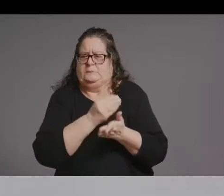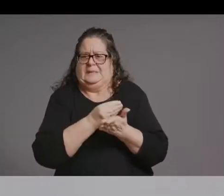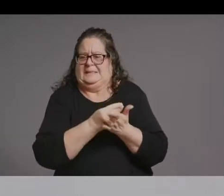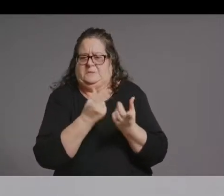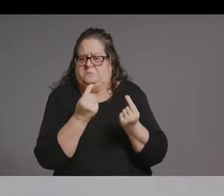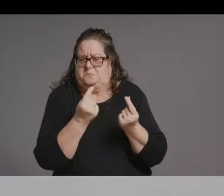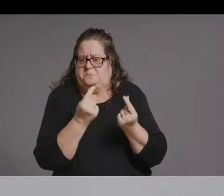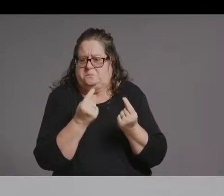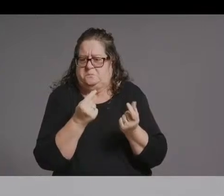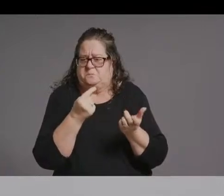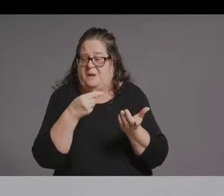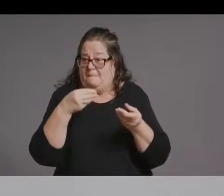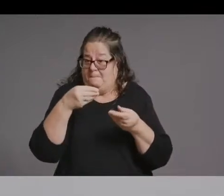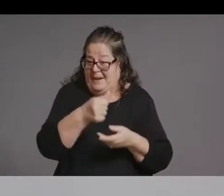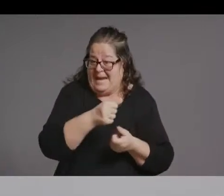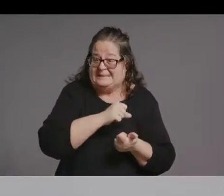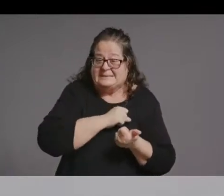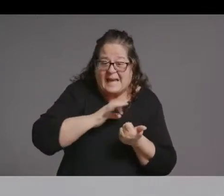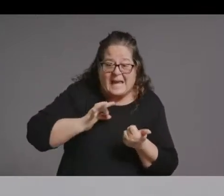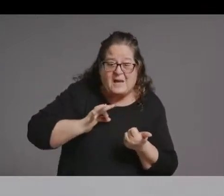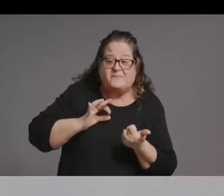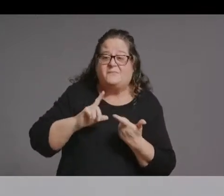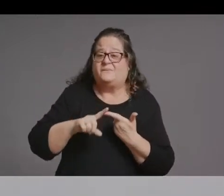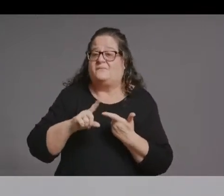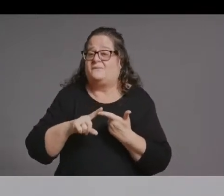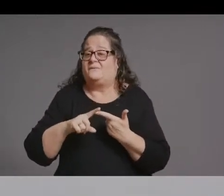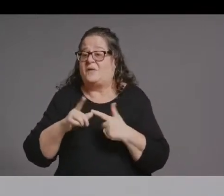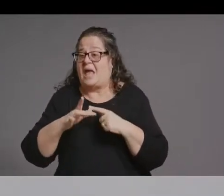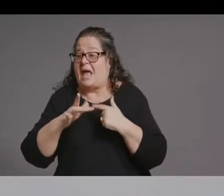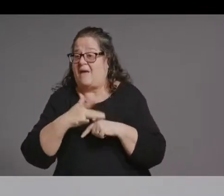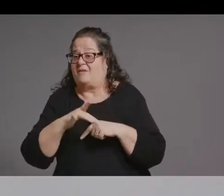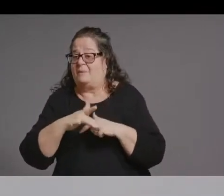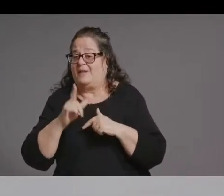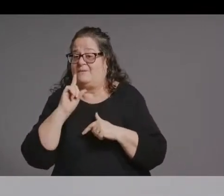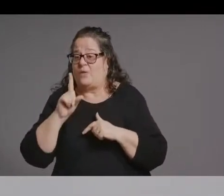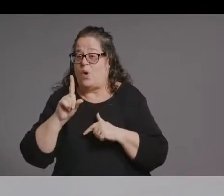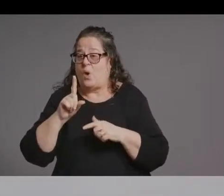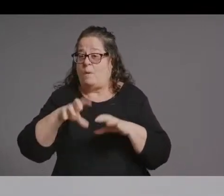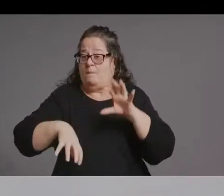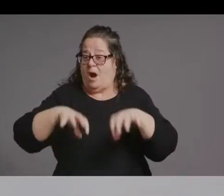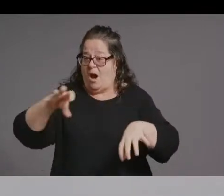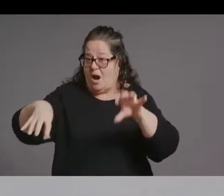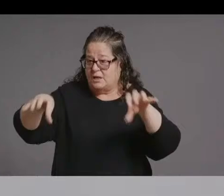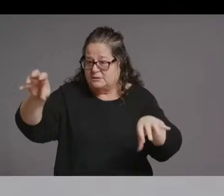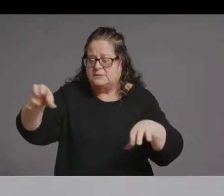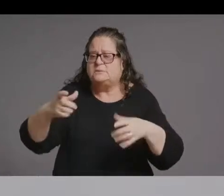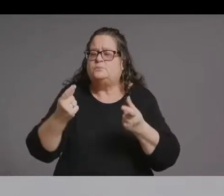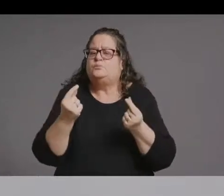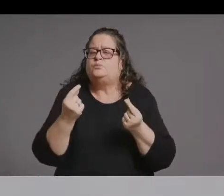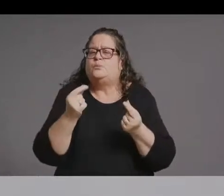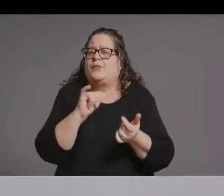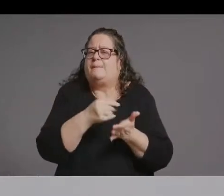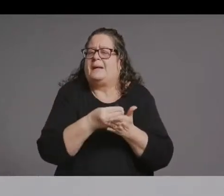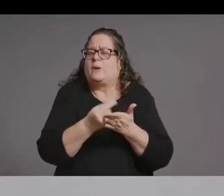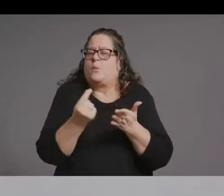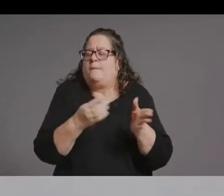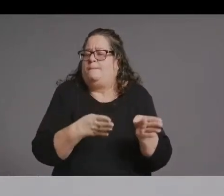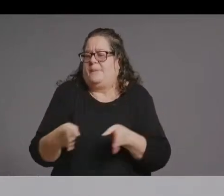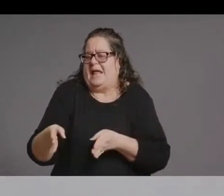going to be available for all pods? Yeah, absolutely. So there's a lot of